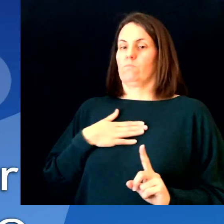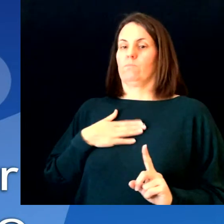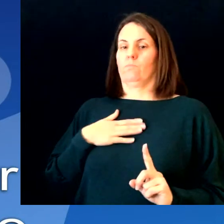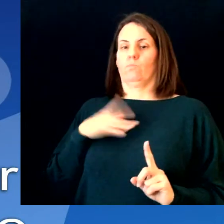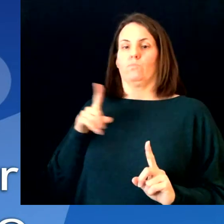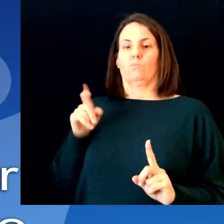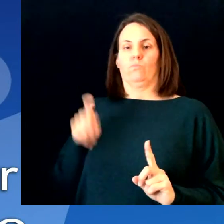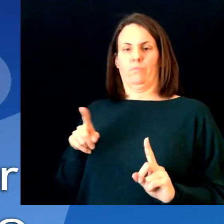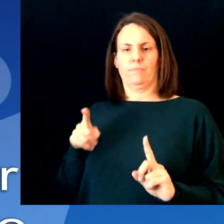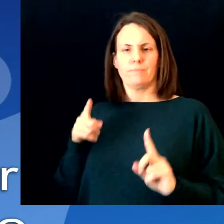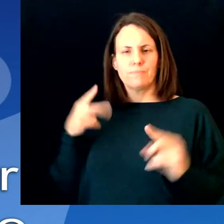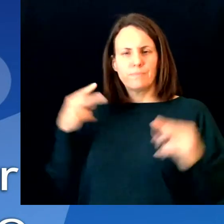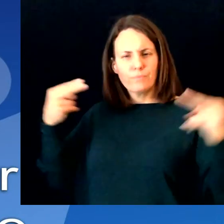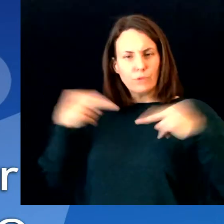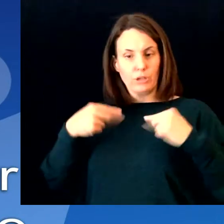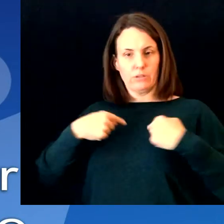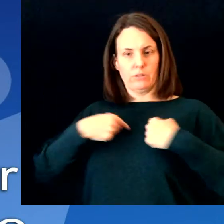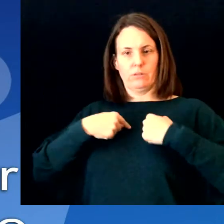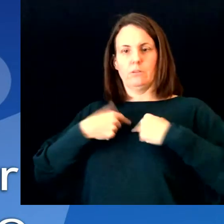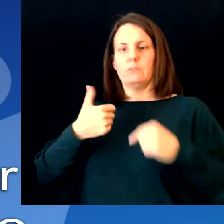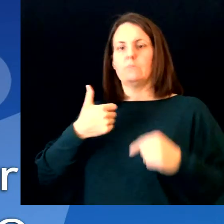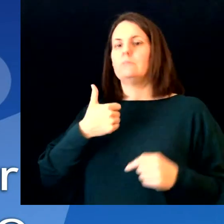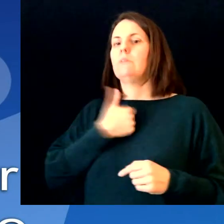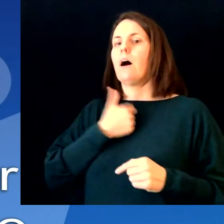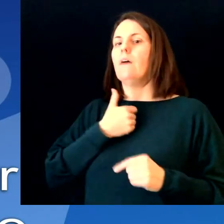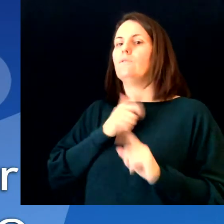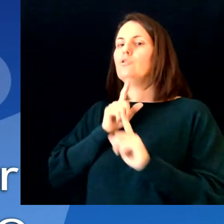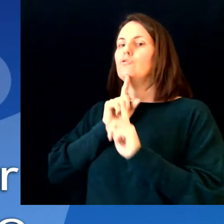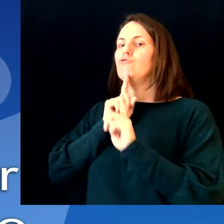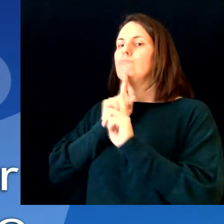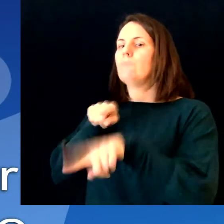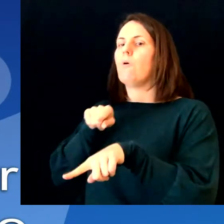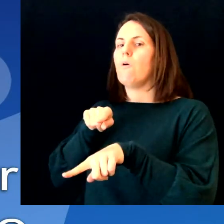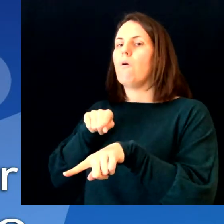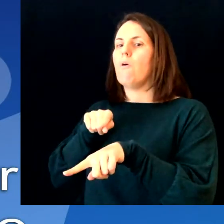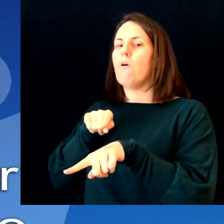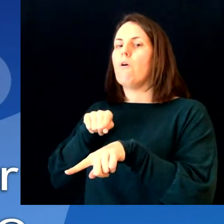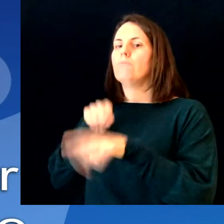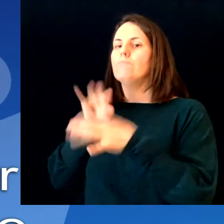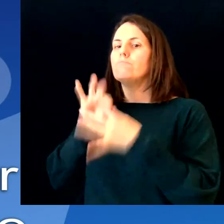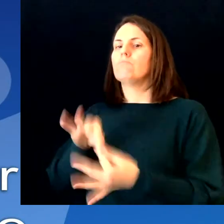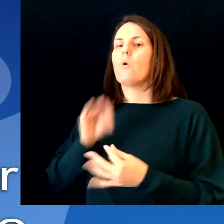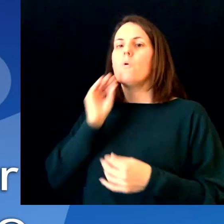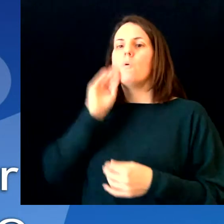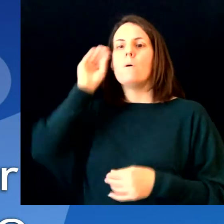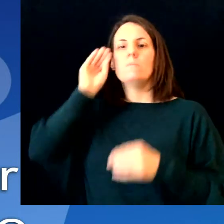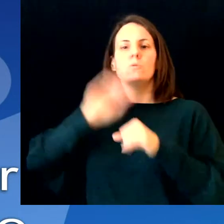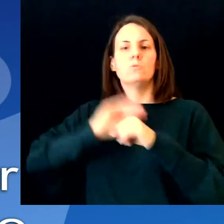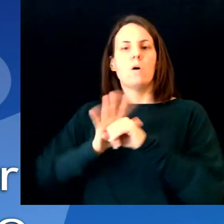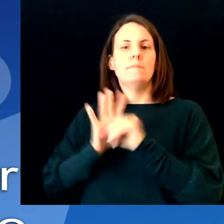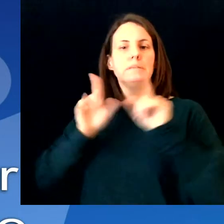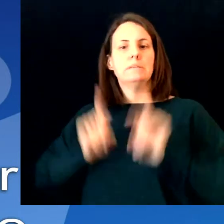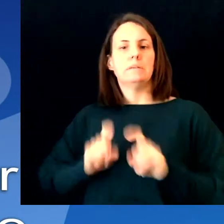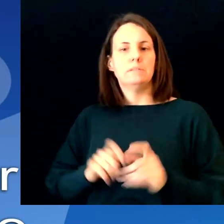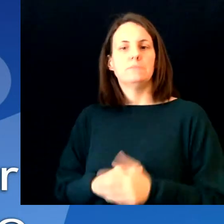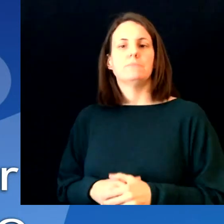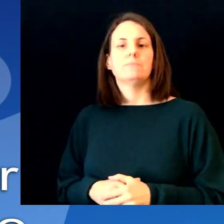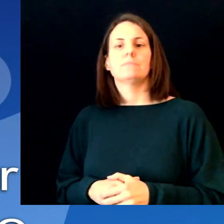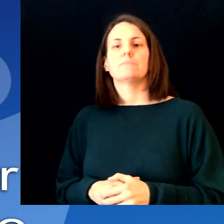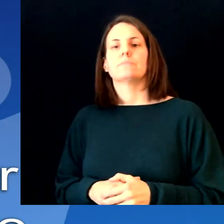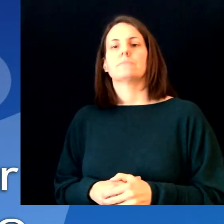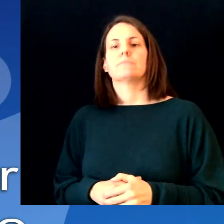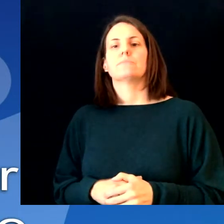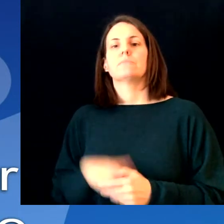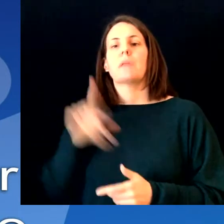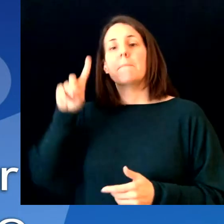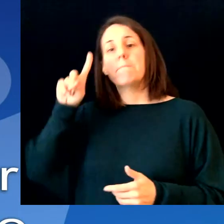tests here in Madison and in Dane County. There is a form where people are able to self-report, and then that gets put into the WED